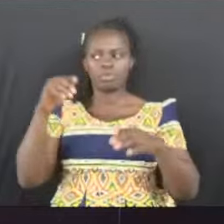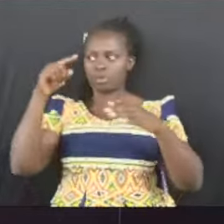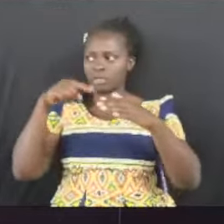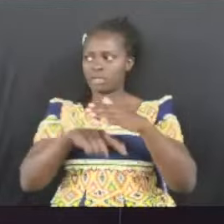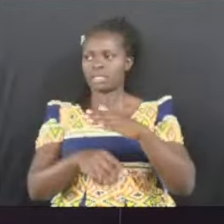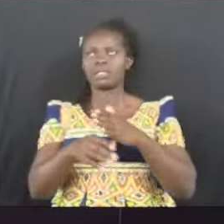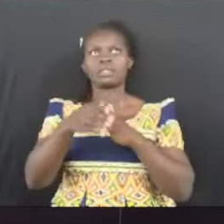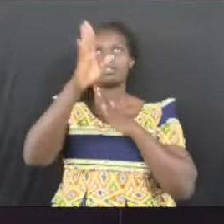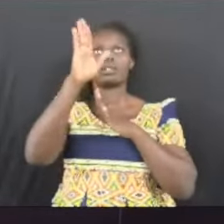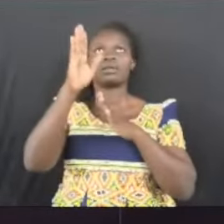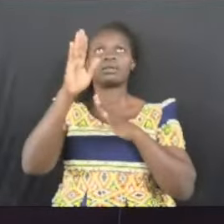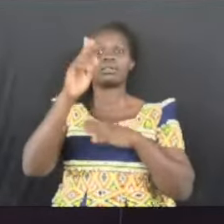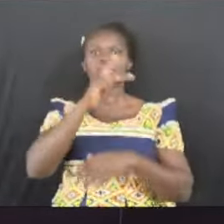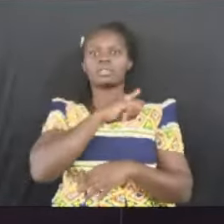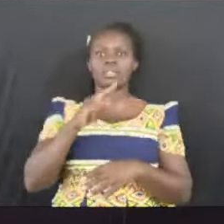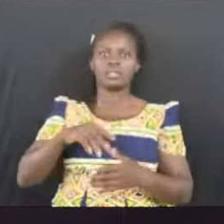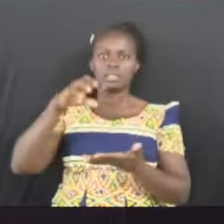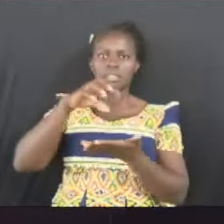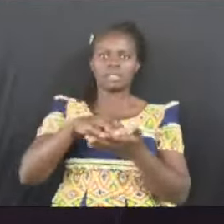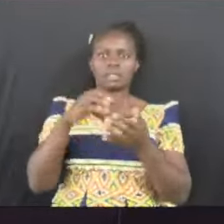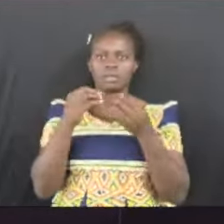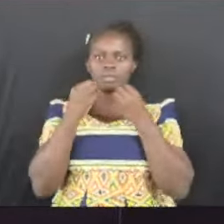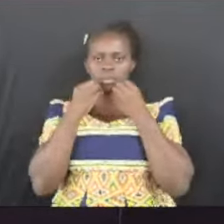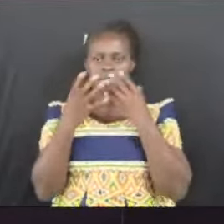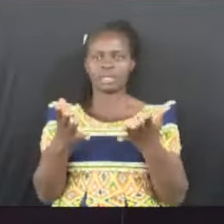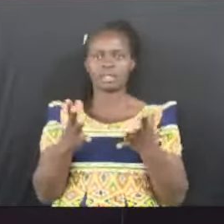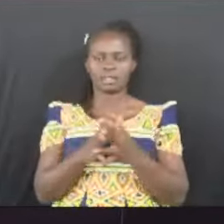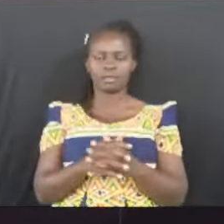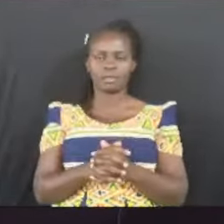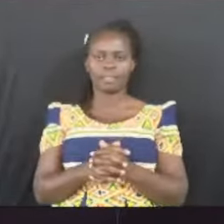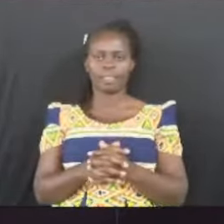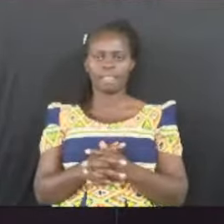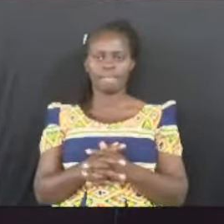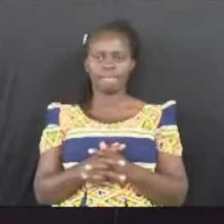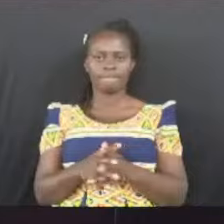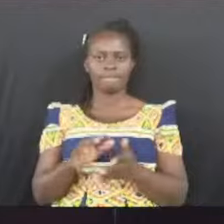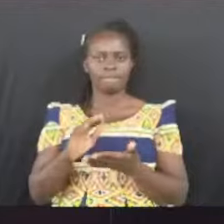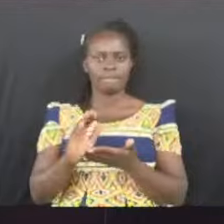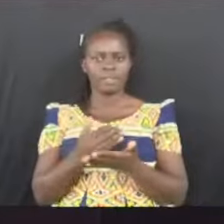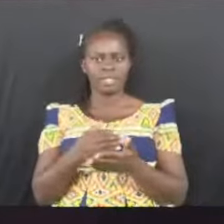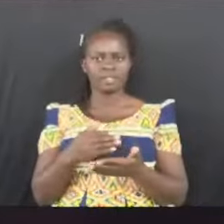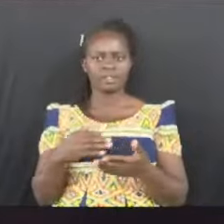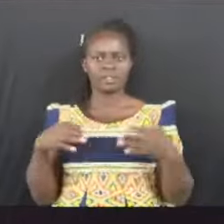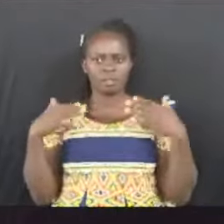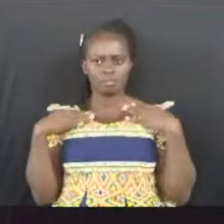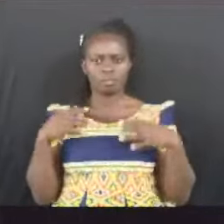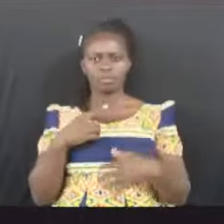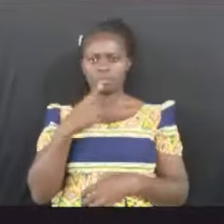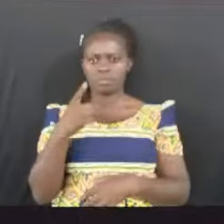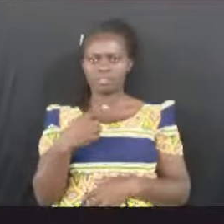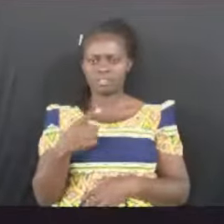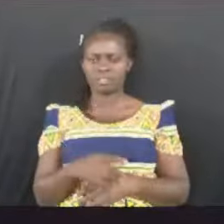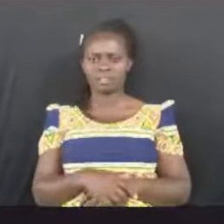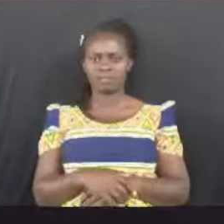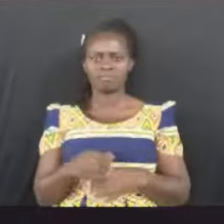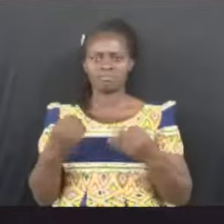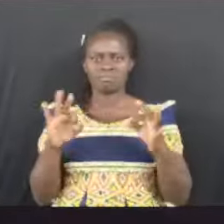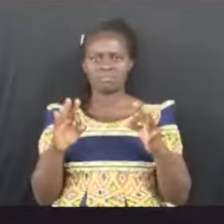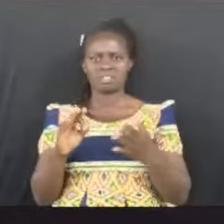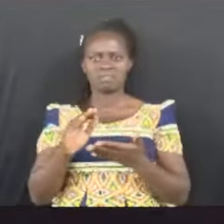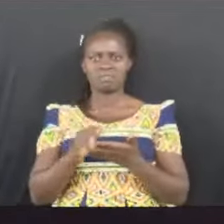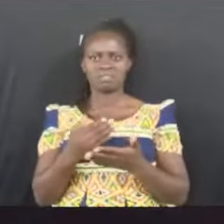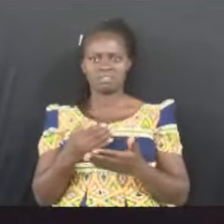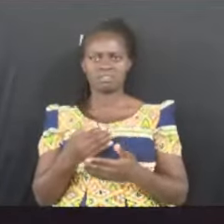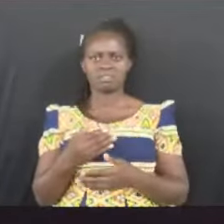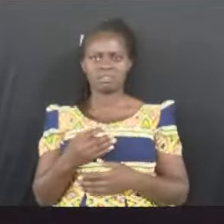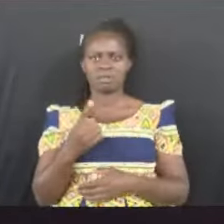kingdom. You see, in the world, some people will say, well, if someone insults you, you